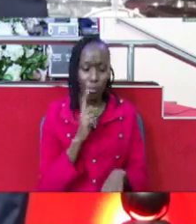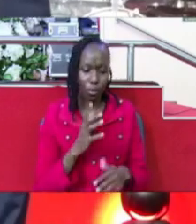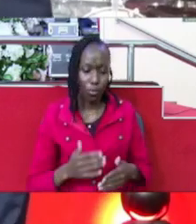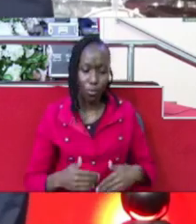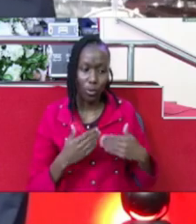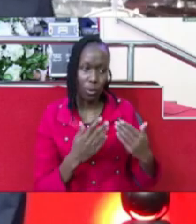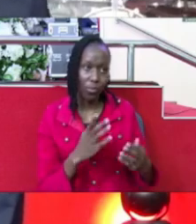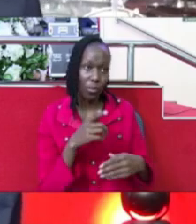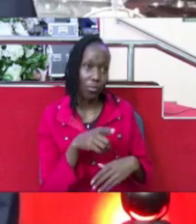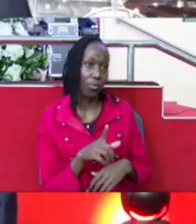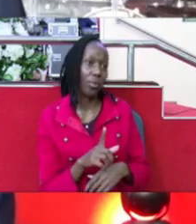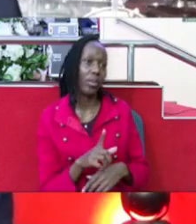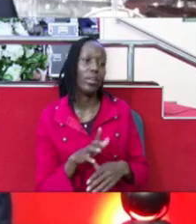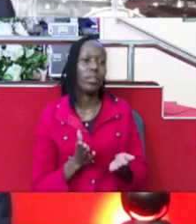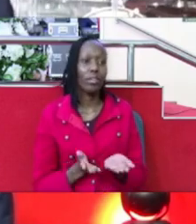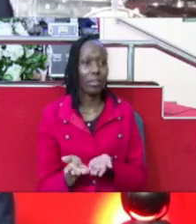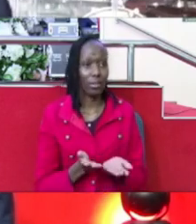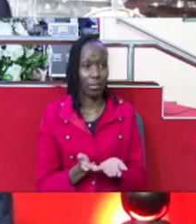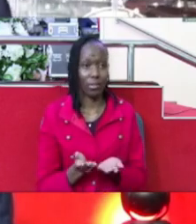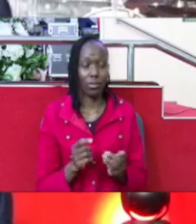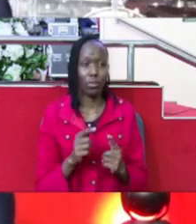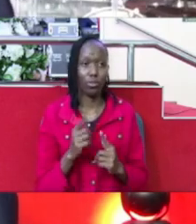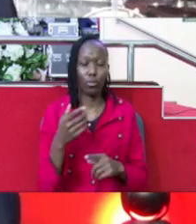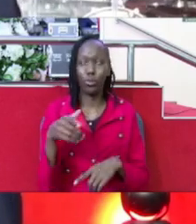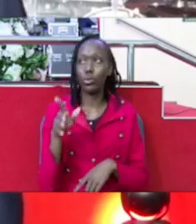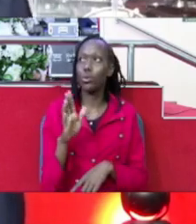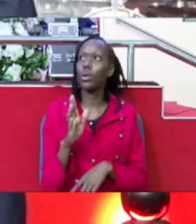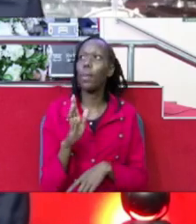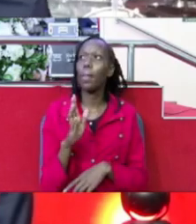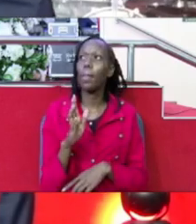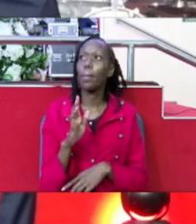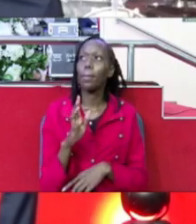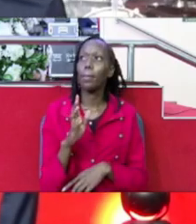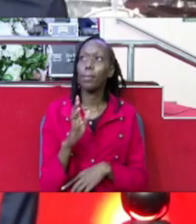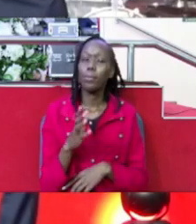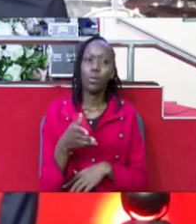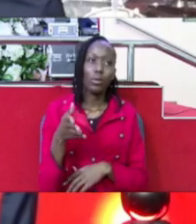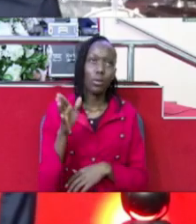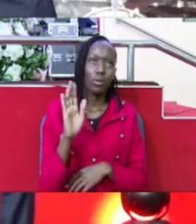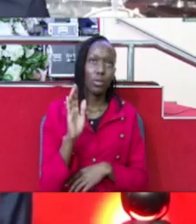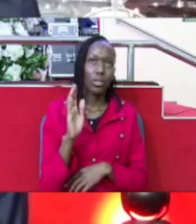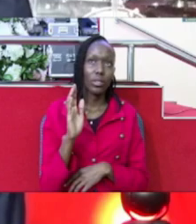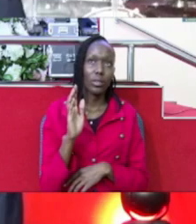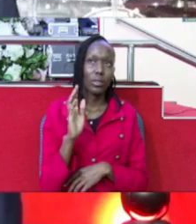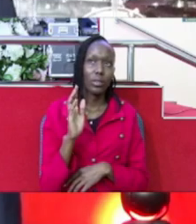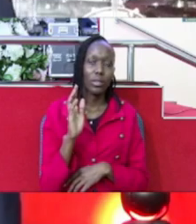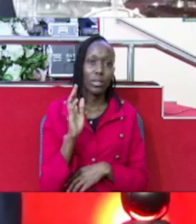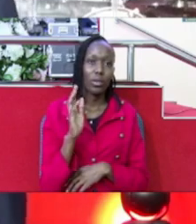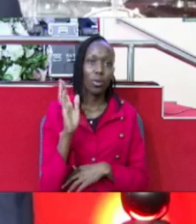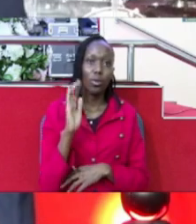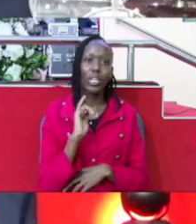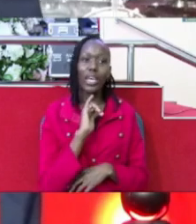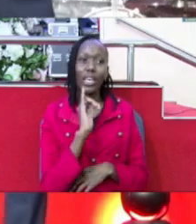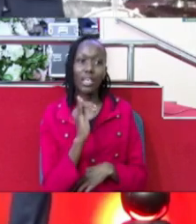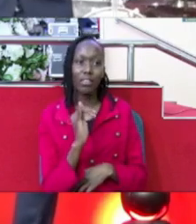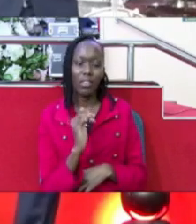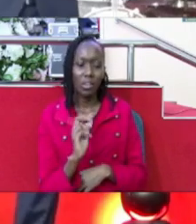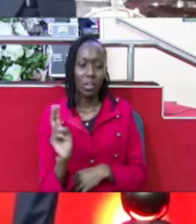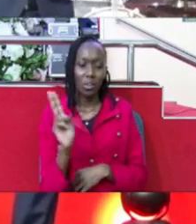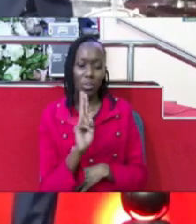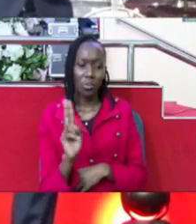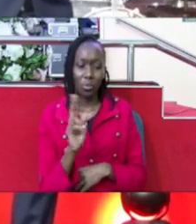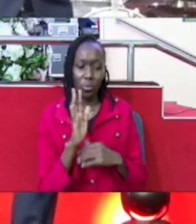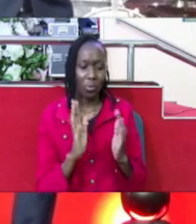hauwezi kupoteza muda wako. God has never God is never a user but a maker. Mungu si wa